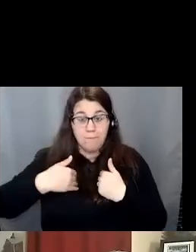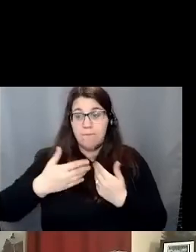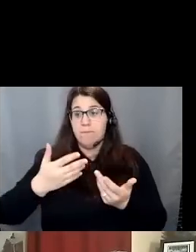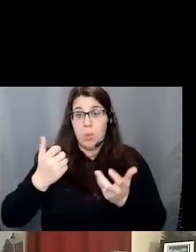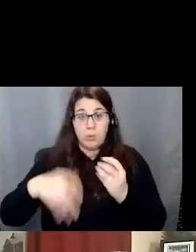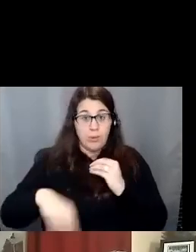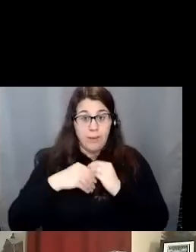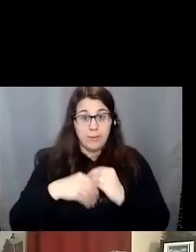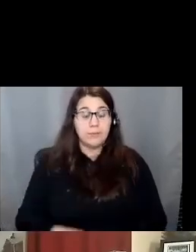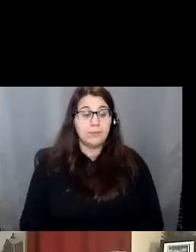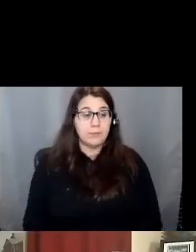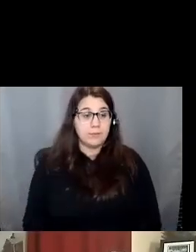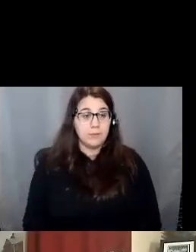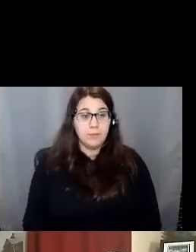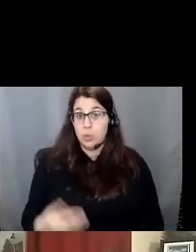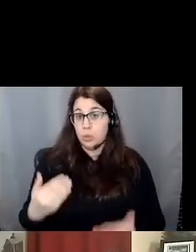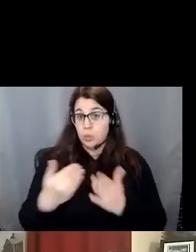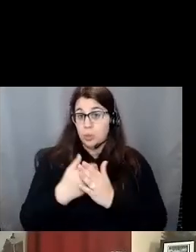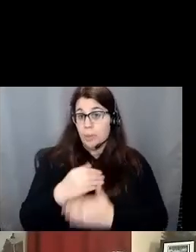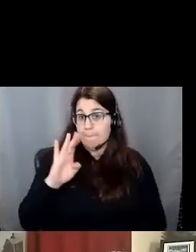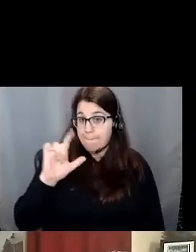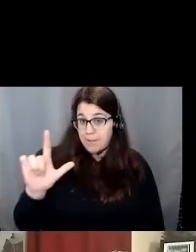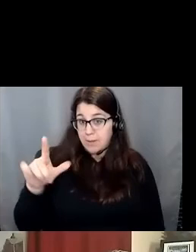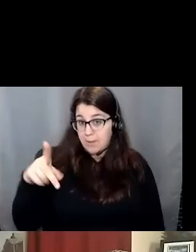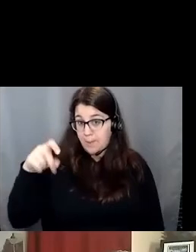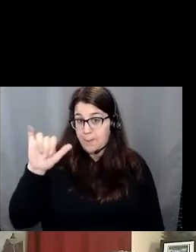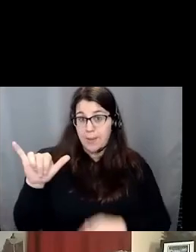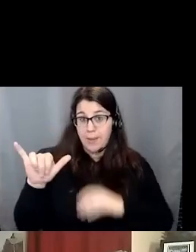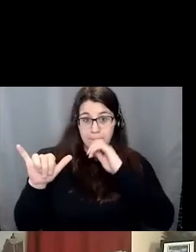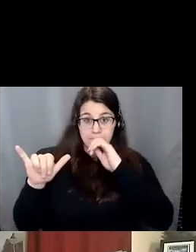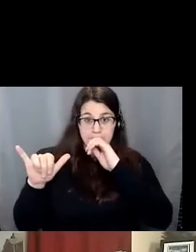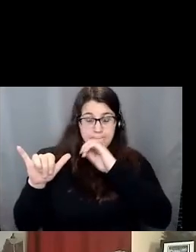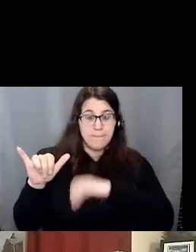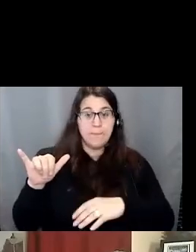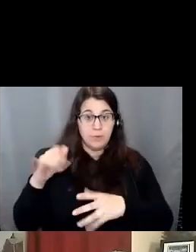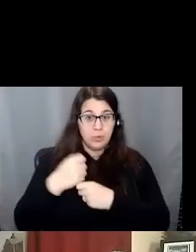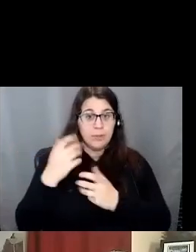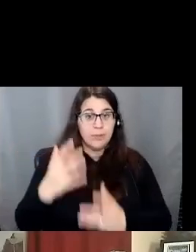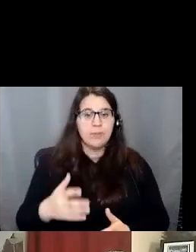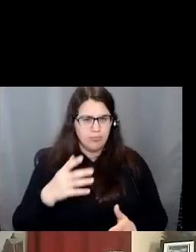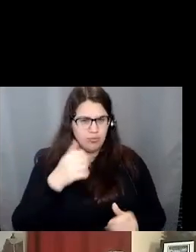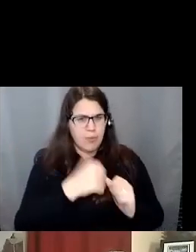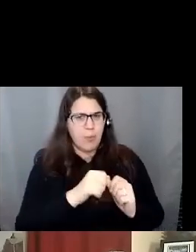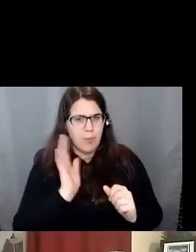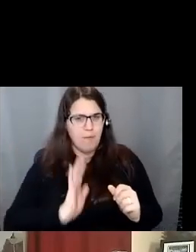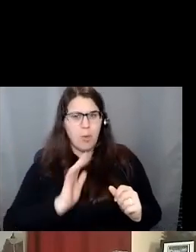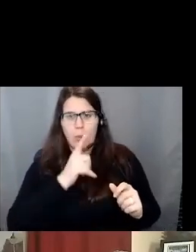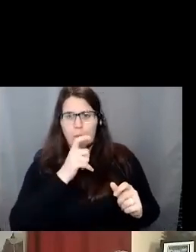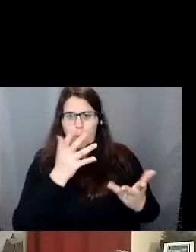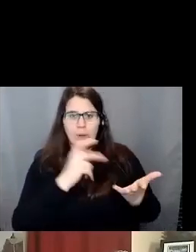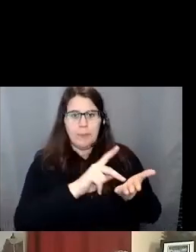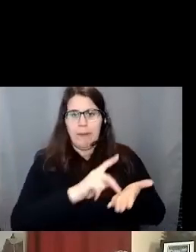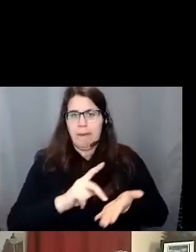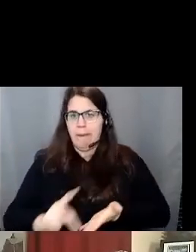You can also add new bill pay recipients. We talked about this before under the one maintenance screen, but you can add your new bill pay